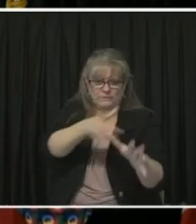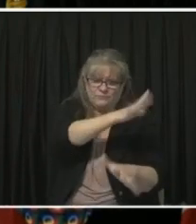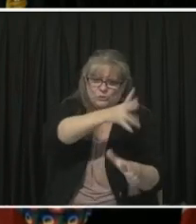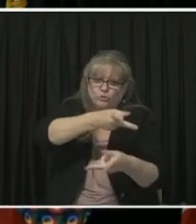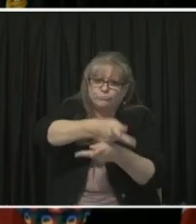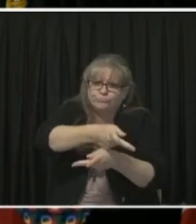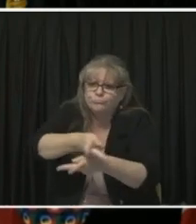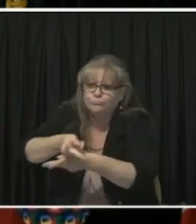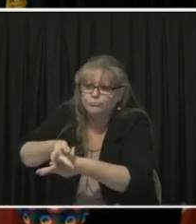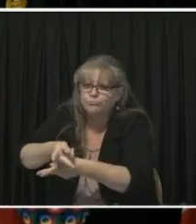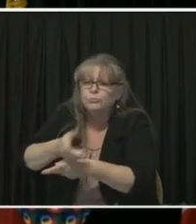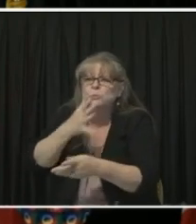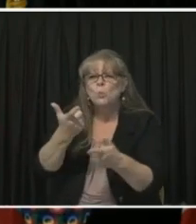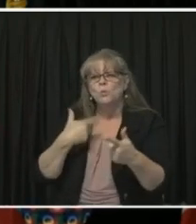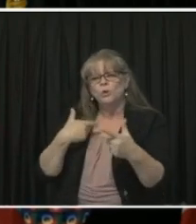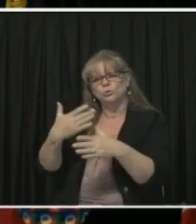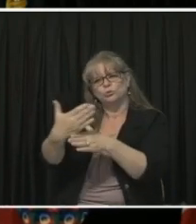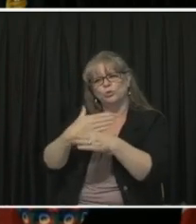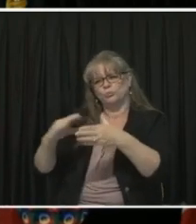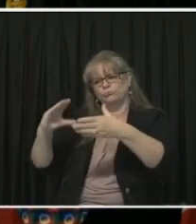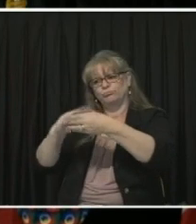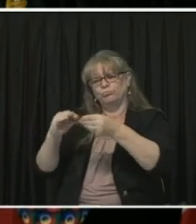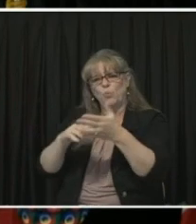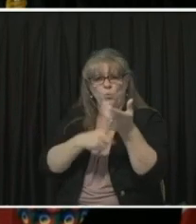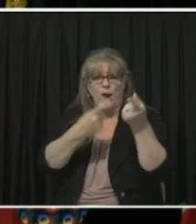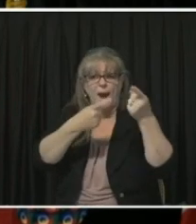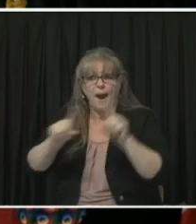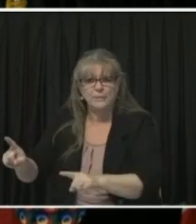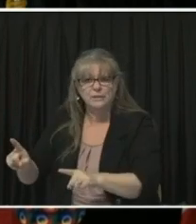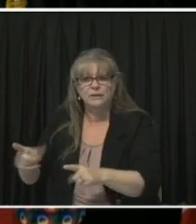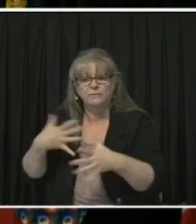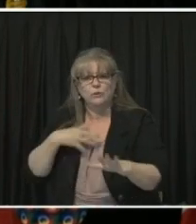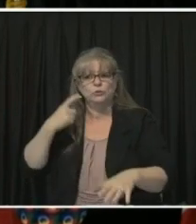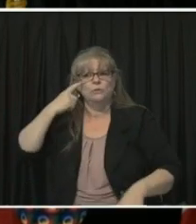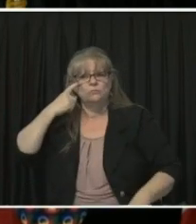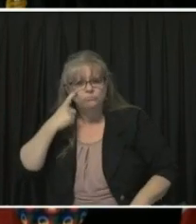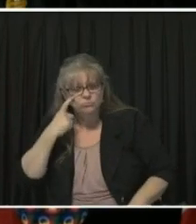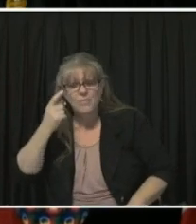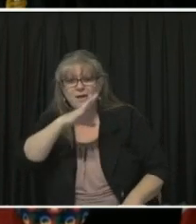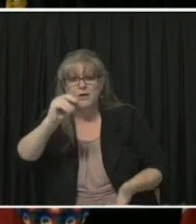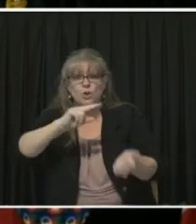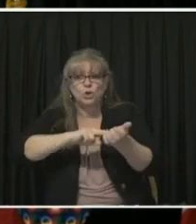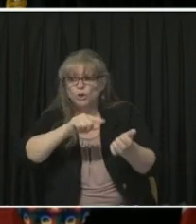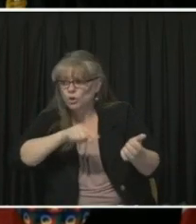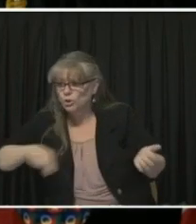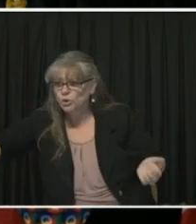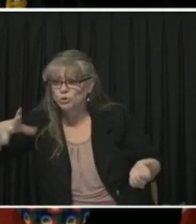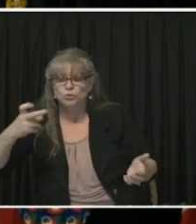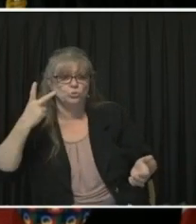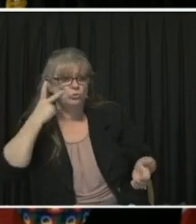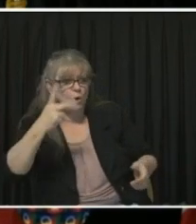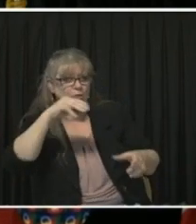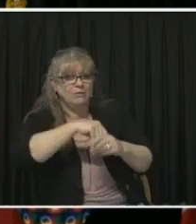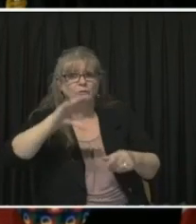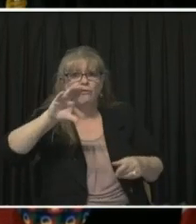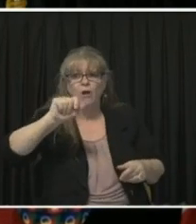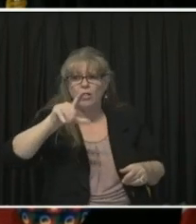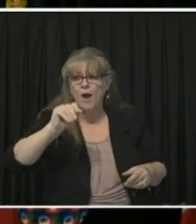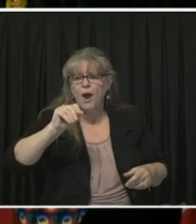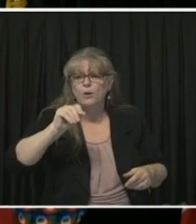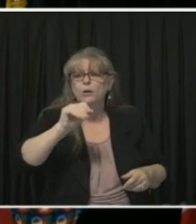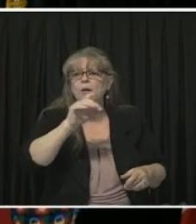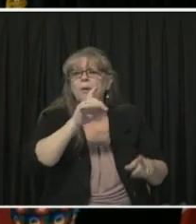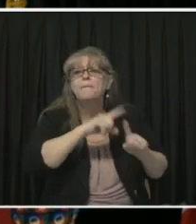other healthcare practitioners are experiencing here in Colorado, not in New York, not in China, but here in